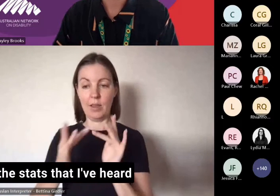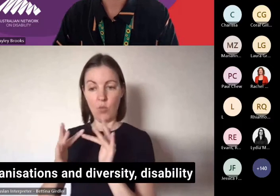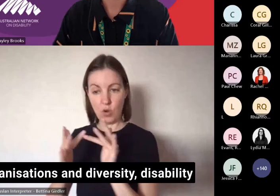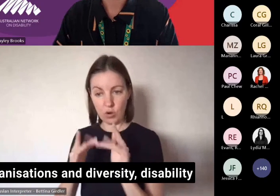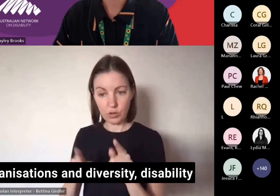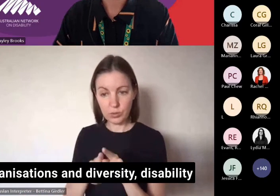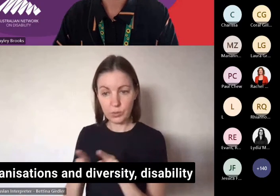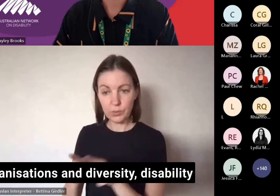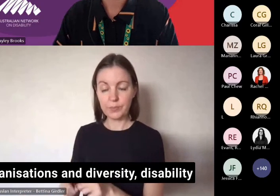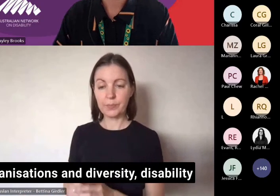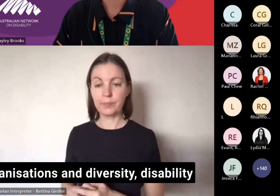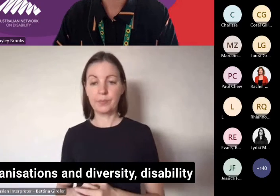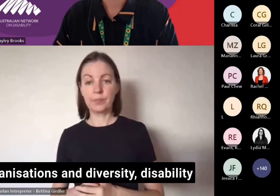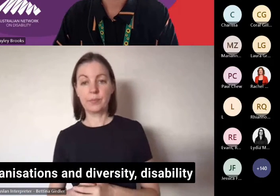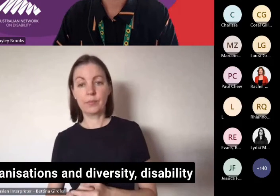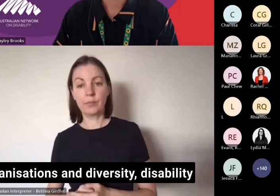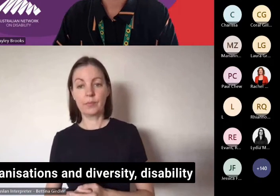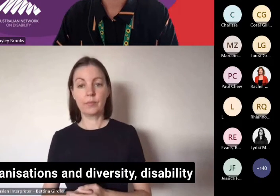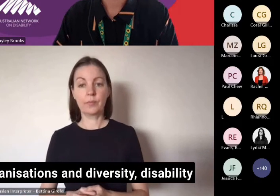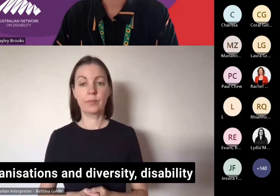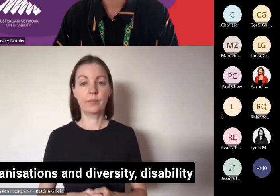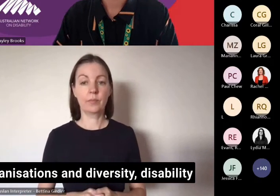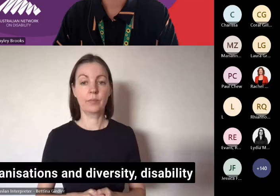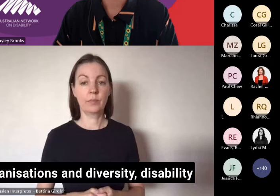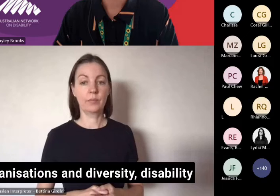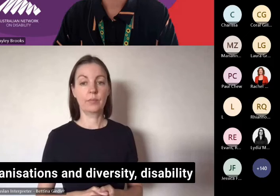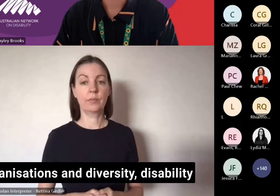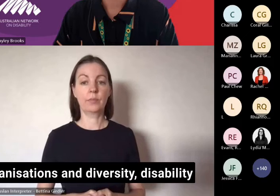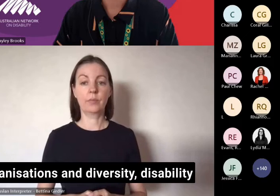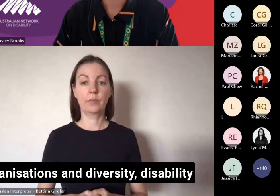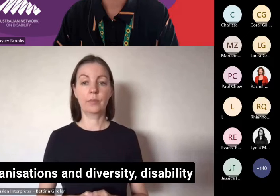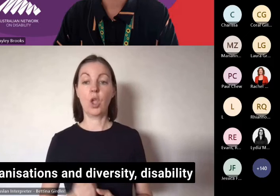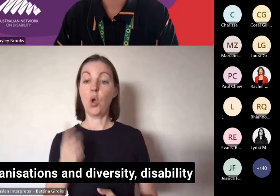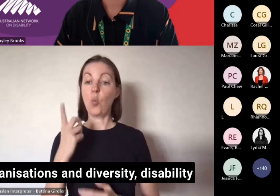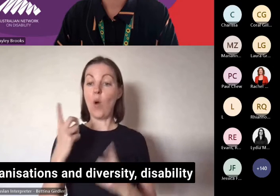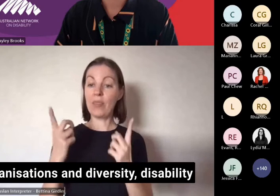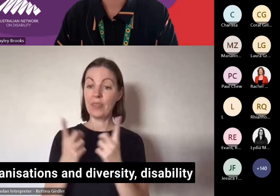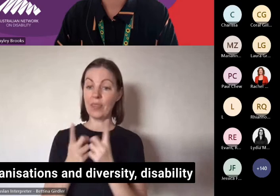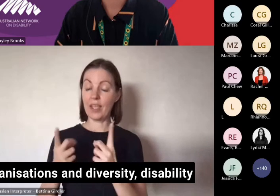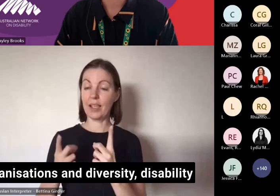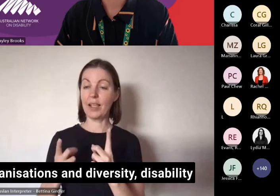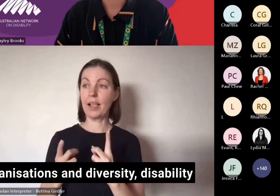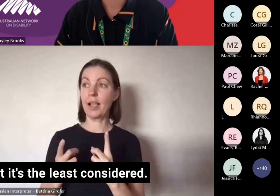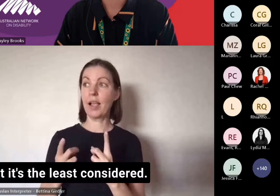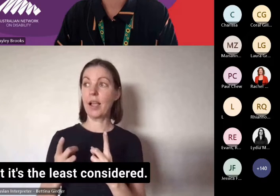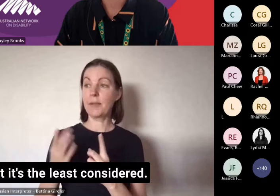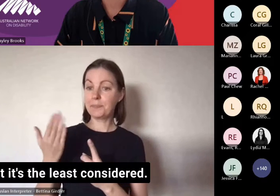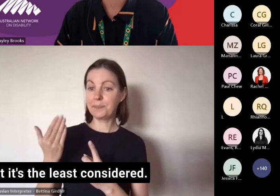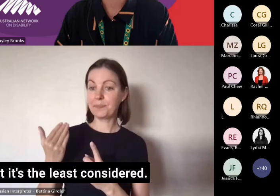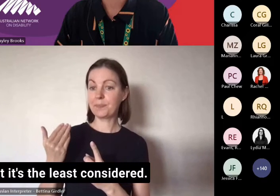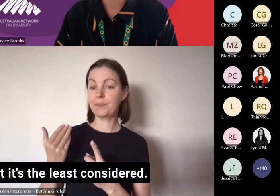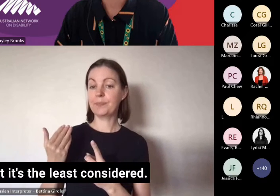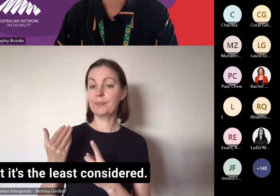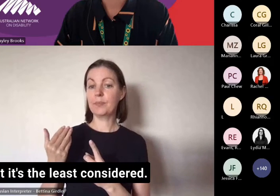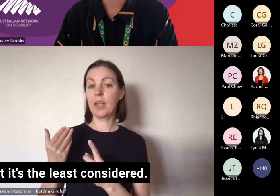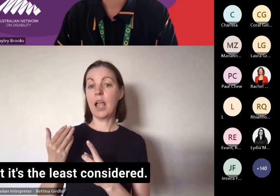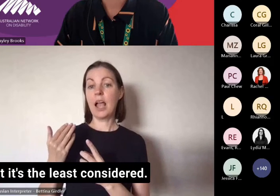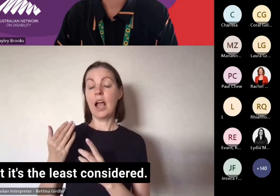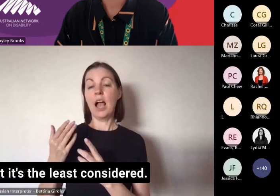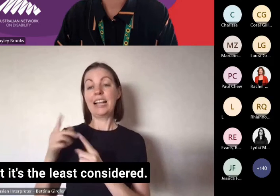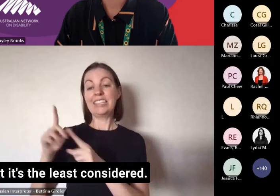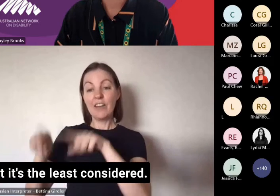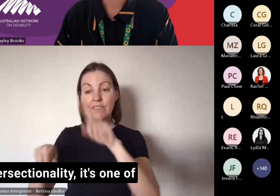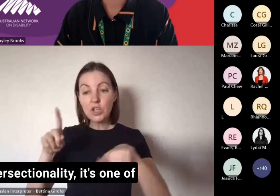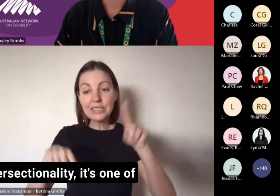I've heard around is in terms of organizations and diversity, disability is considered, but it's one of that's the